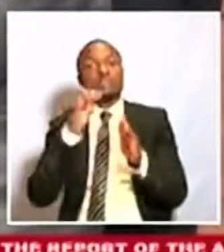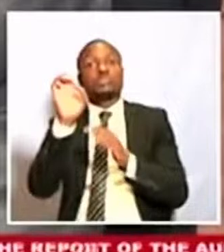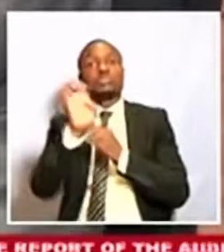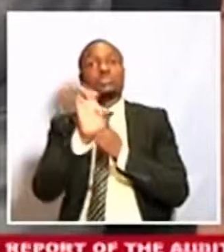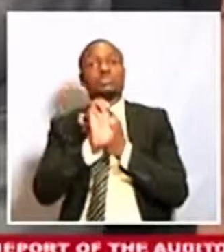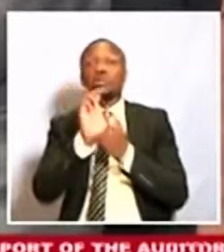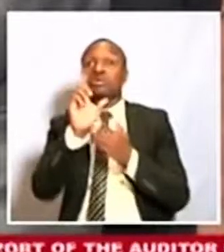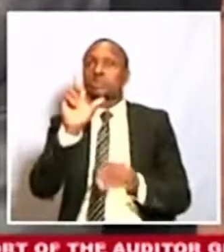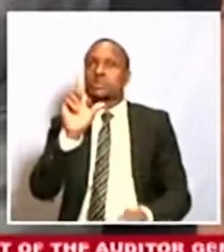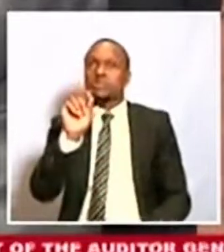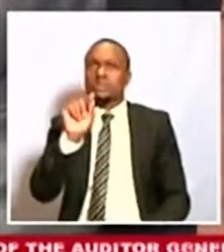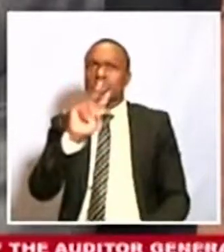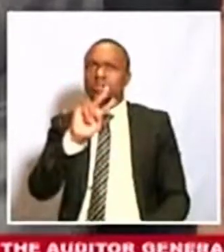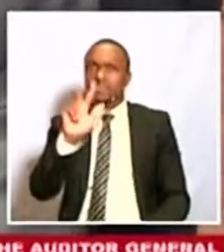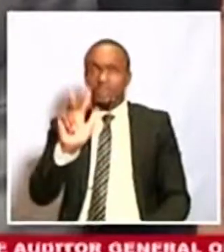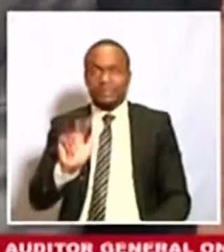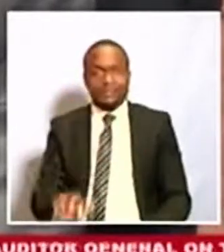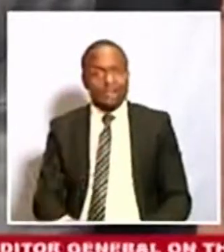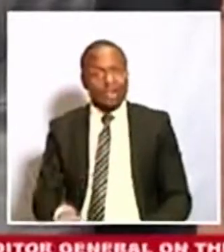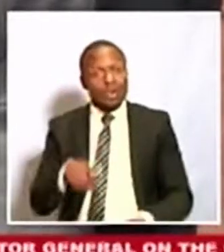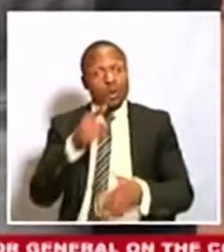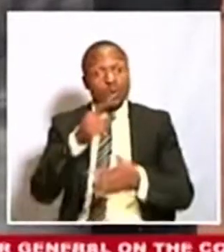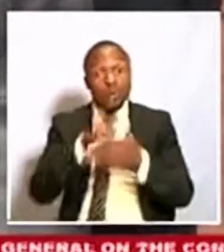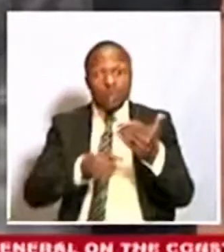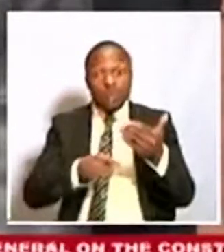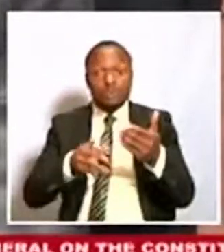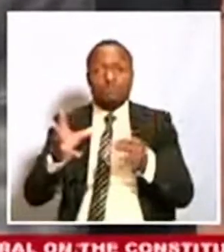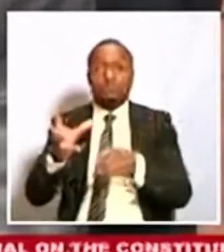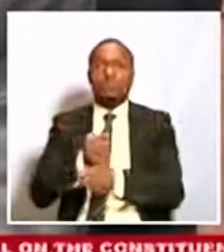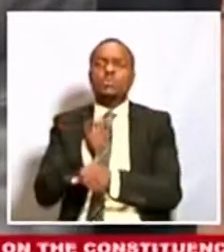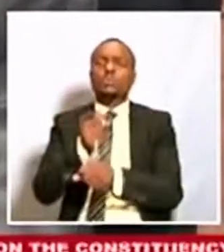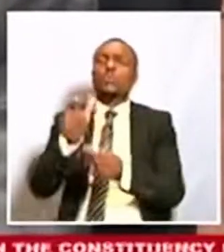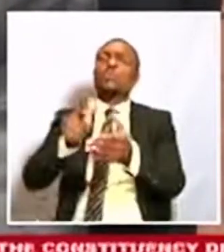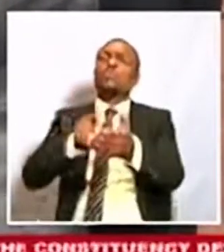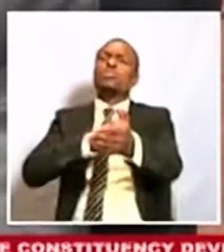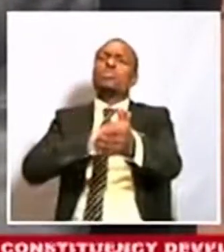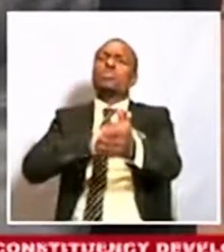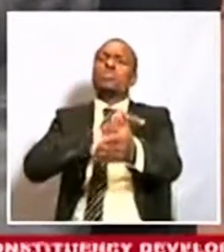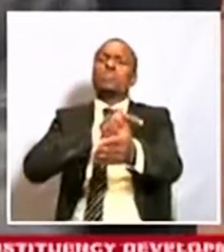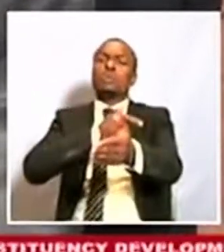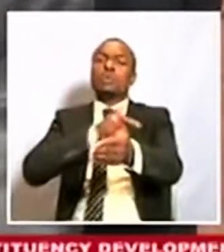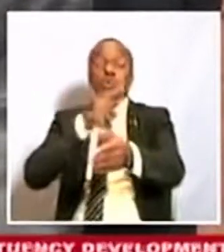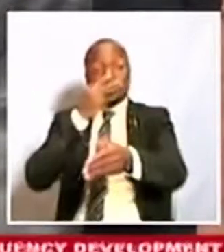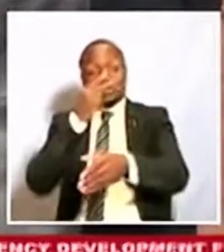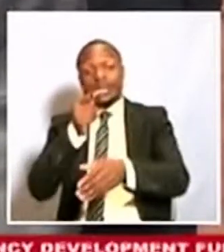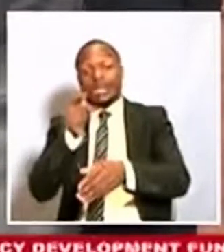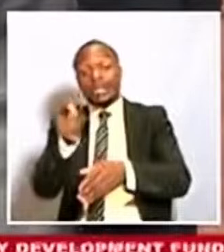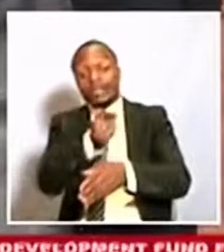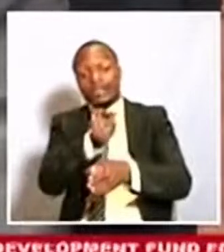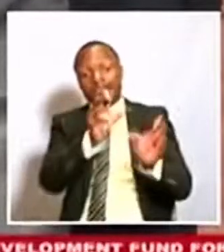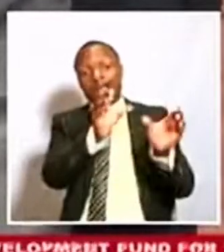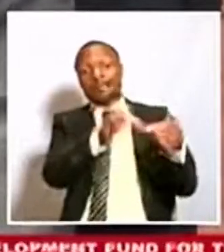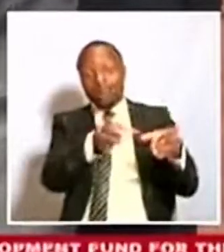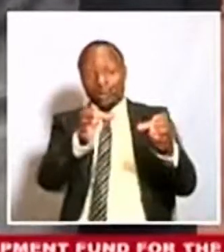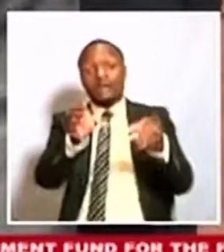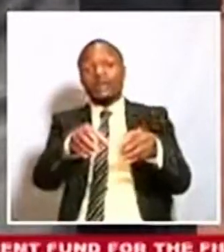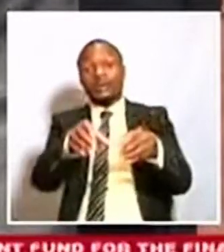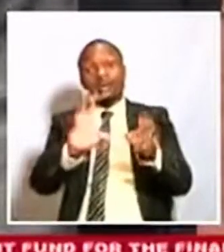2023. What took you so long when you realized that these clubs